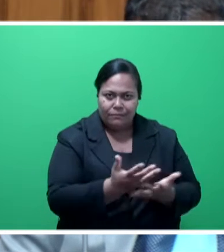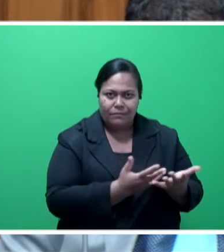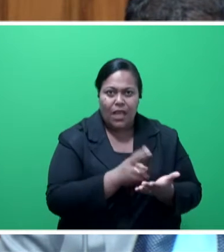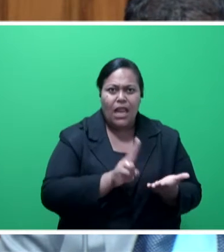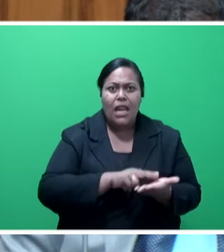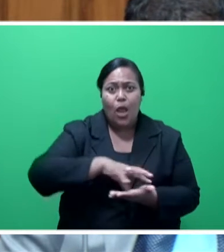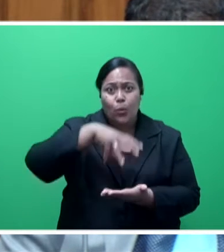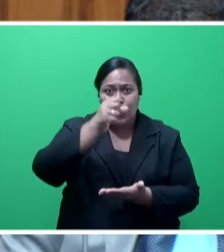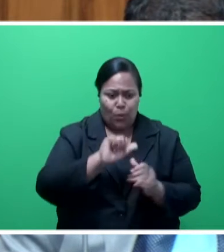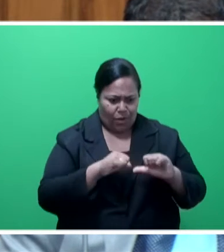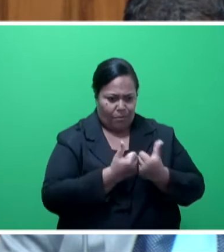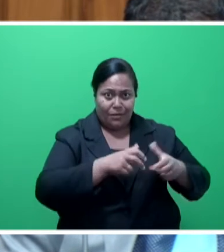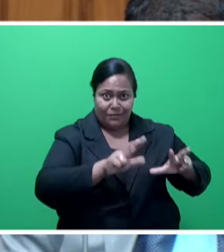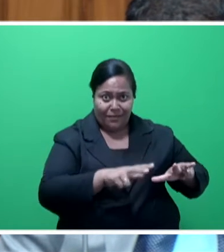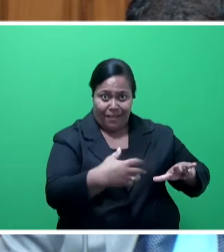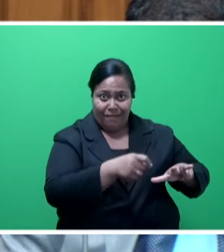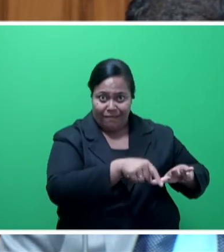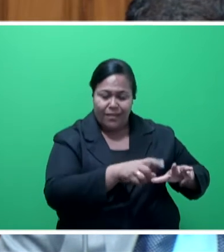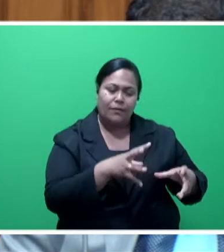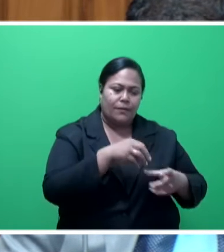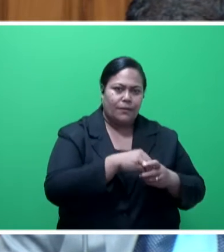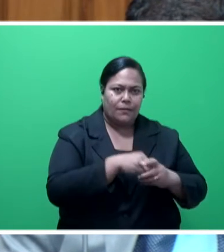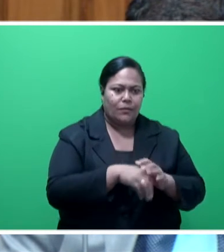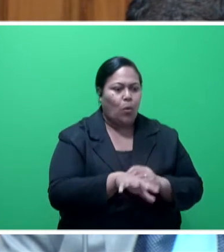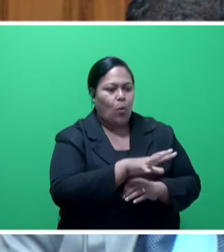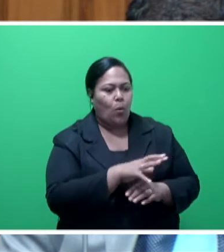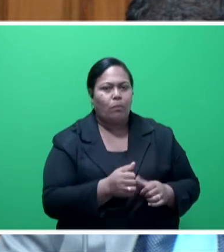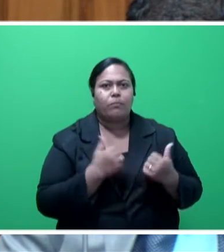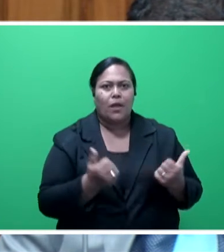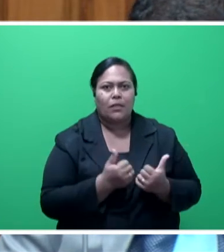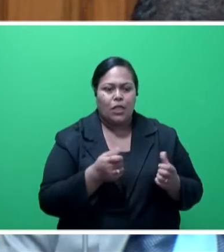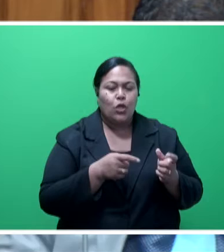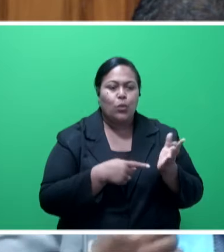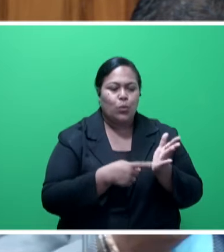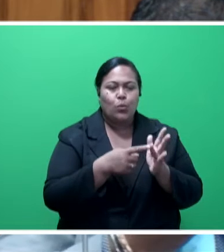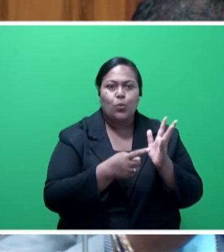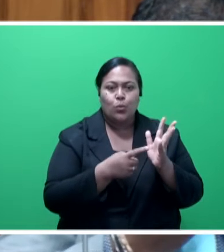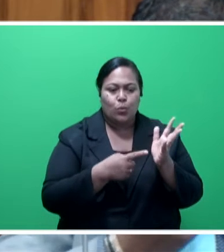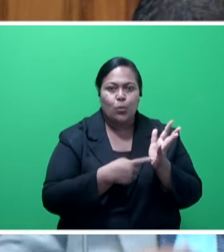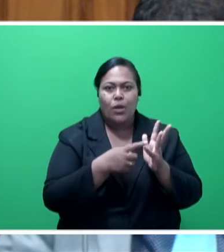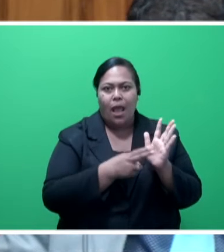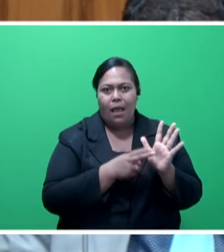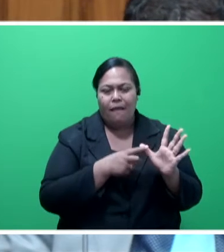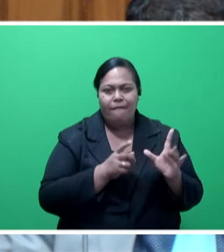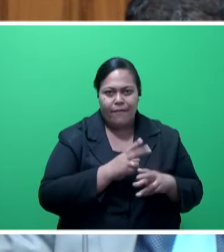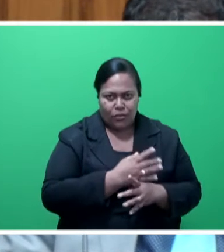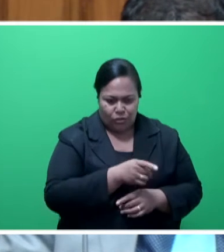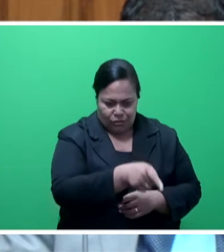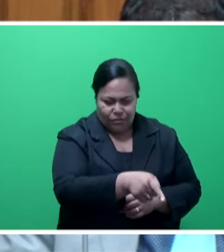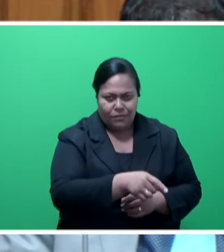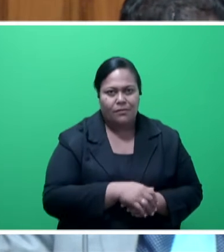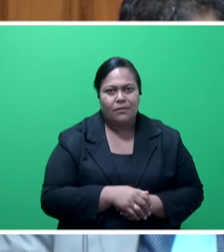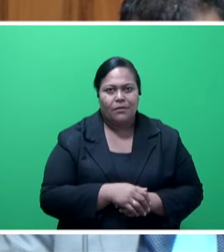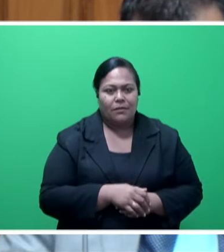particular with countries that have vast EEZ and have abundant supply of tuna. The Ministry is working closely with these